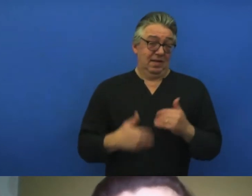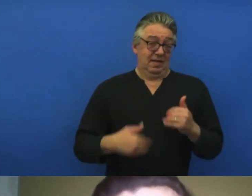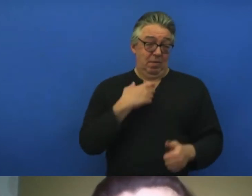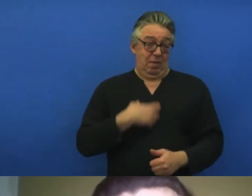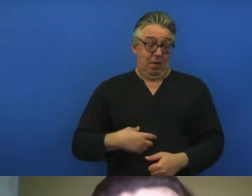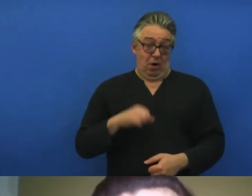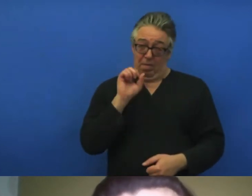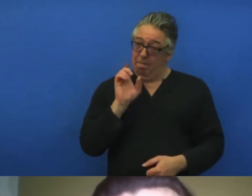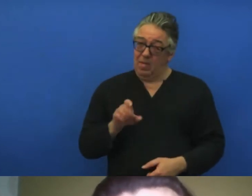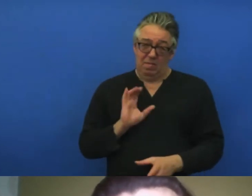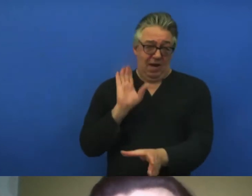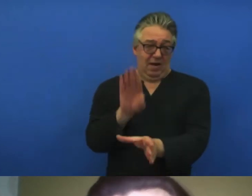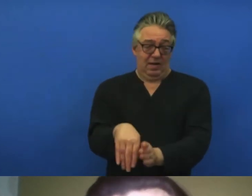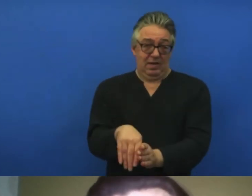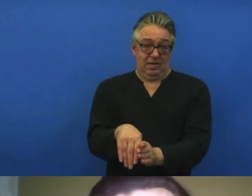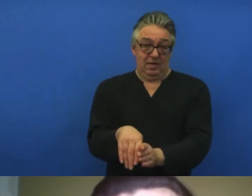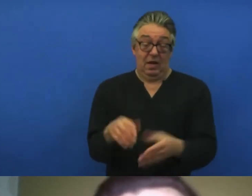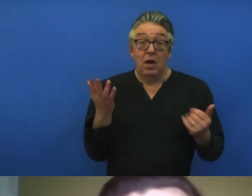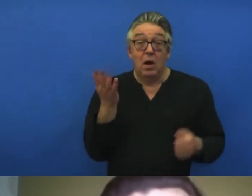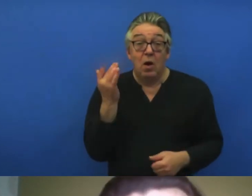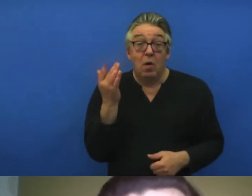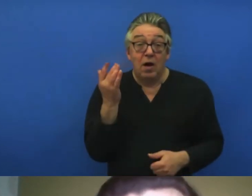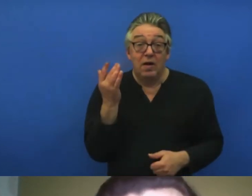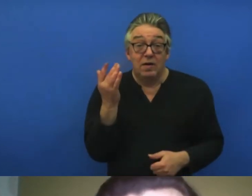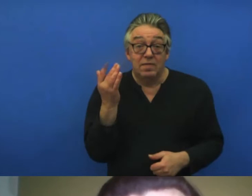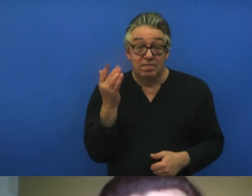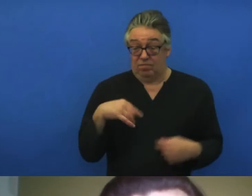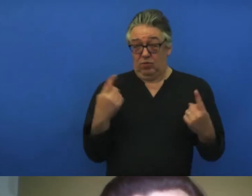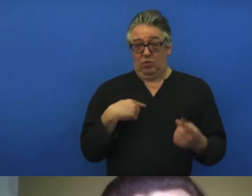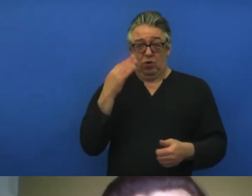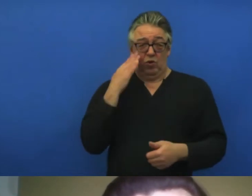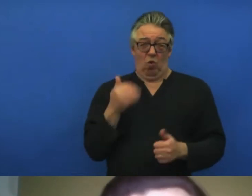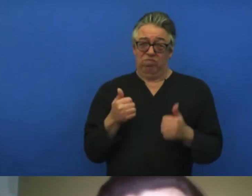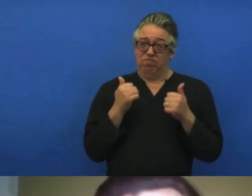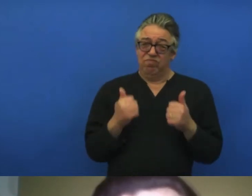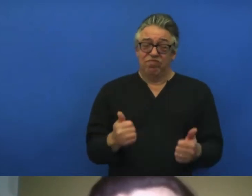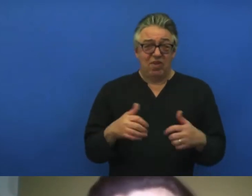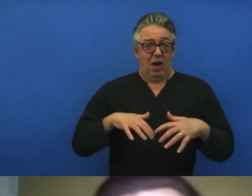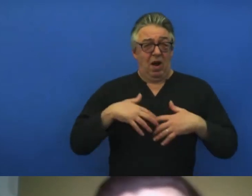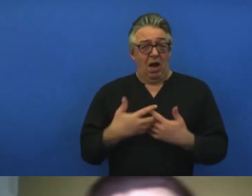average population by both armed conflicts and natural disasters.